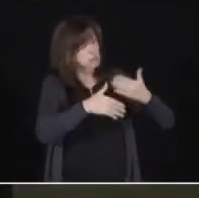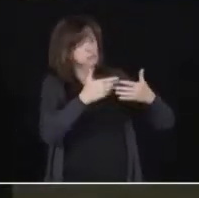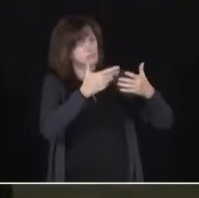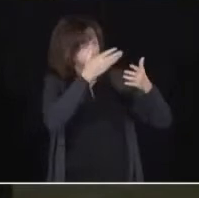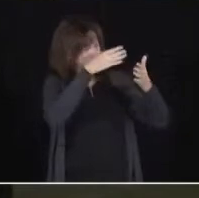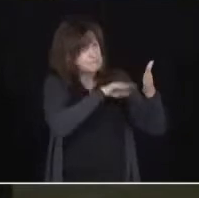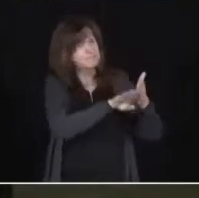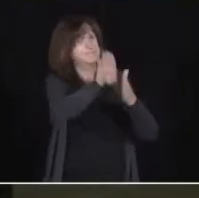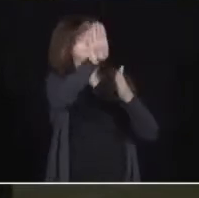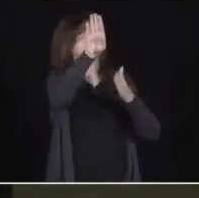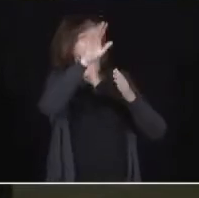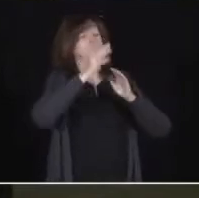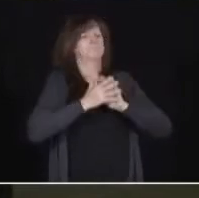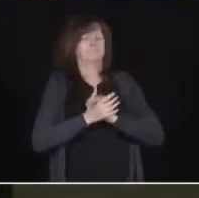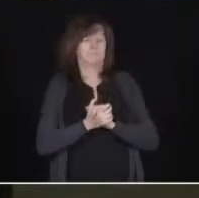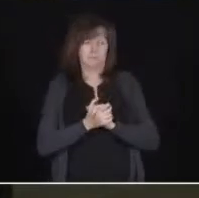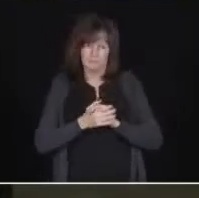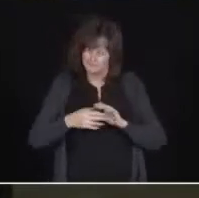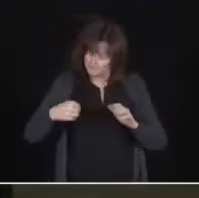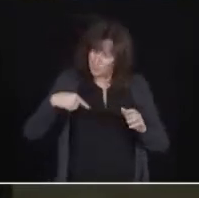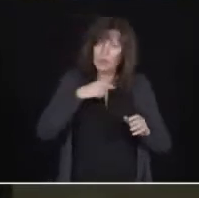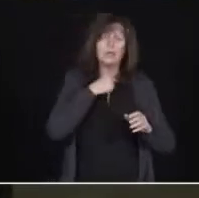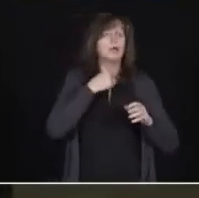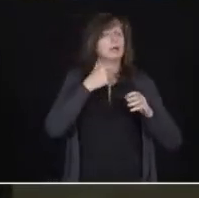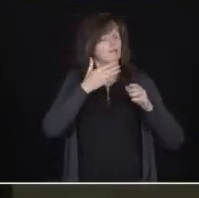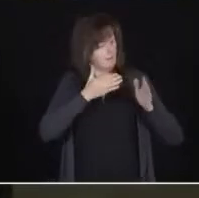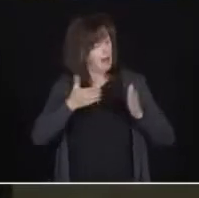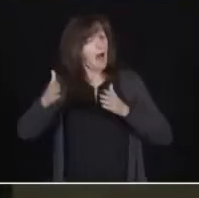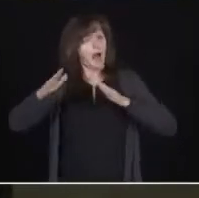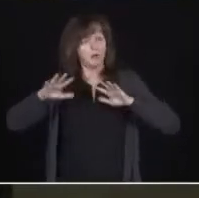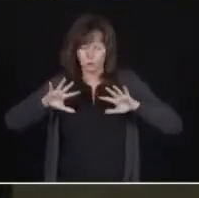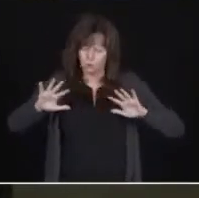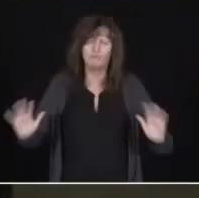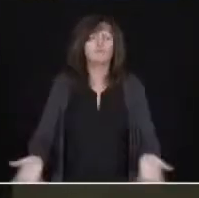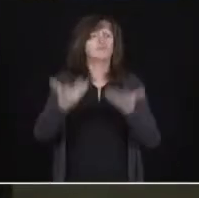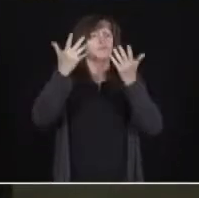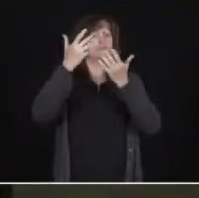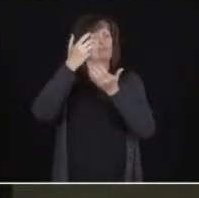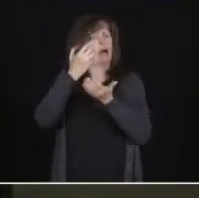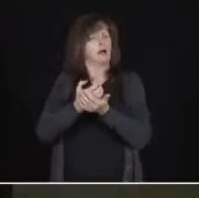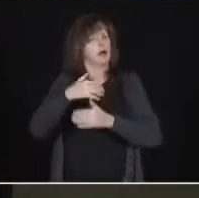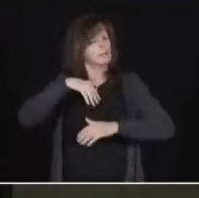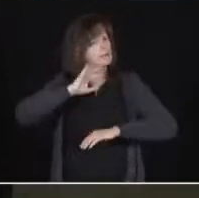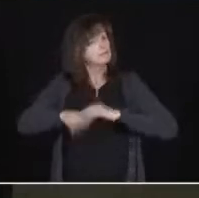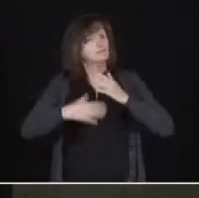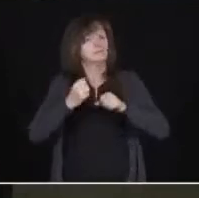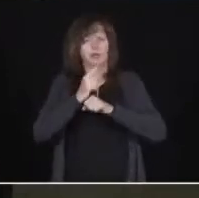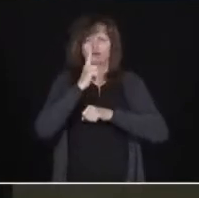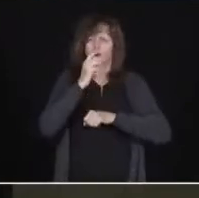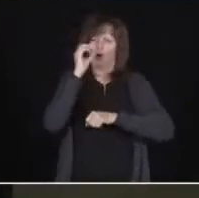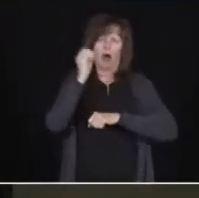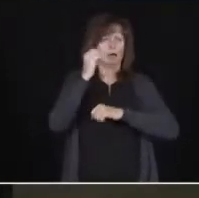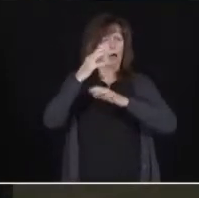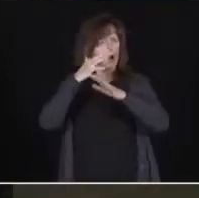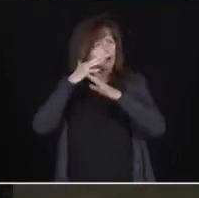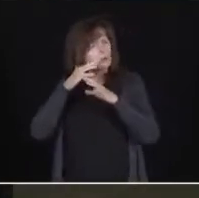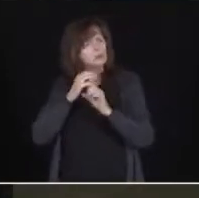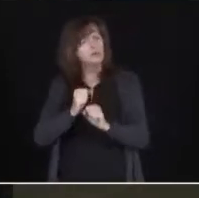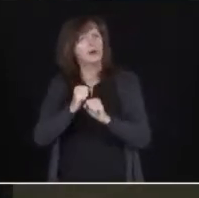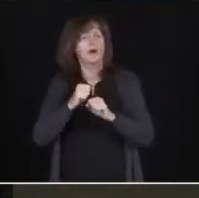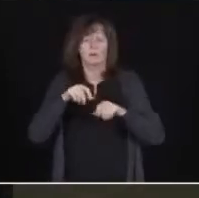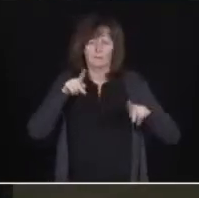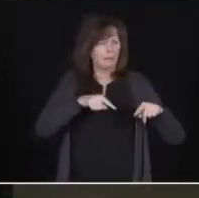government has a plan to help stimulate our economy, rebuild Ontario, and get people back to work safely. Our plan includes